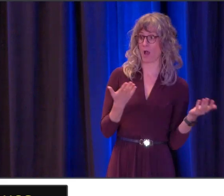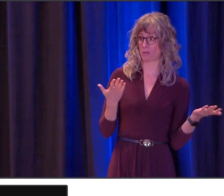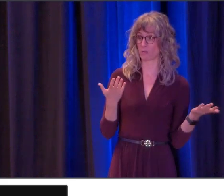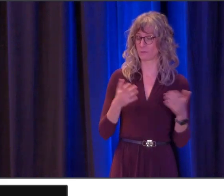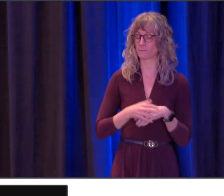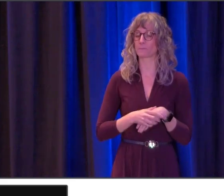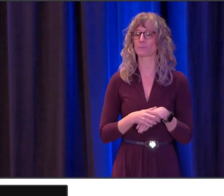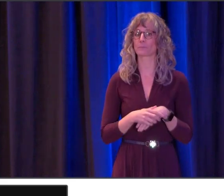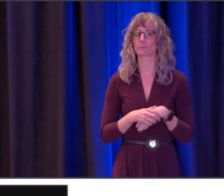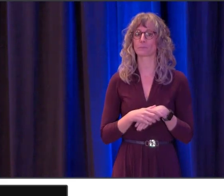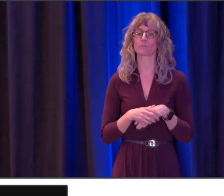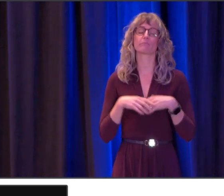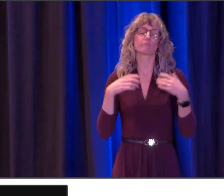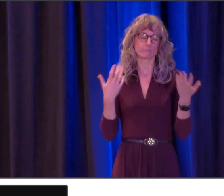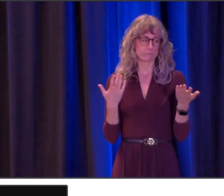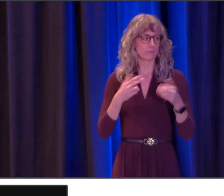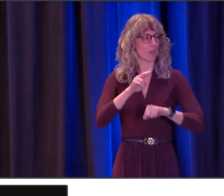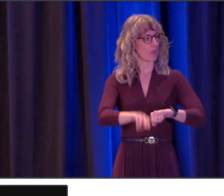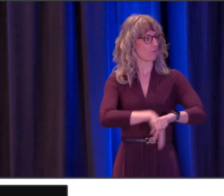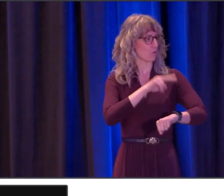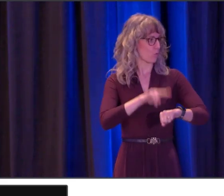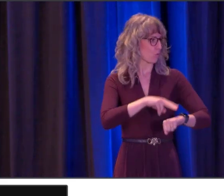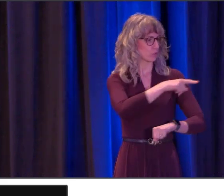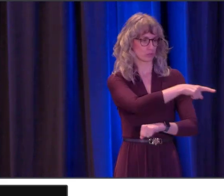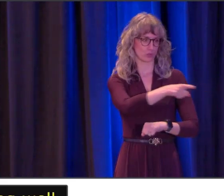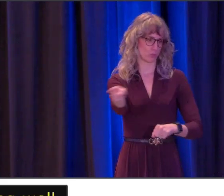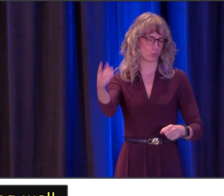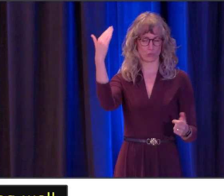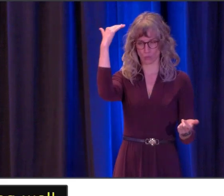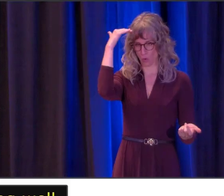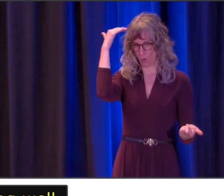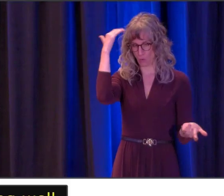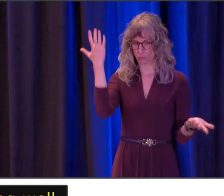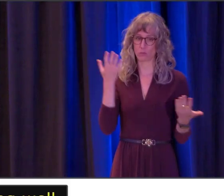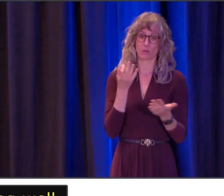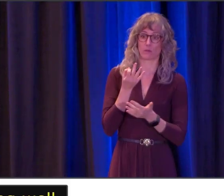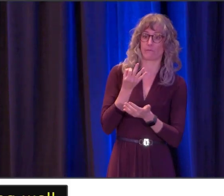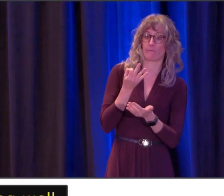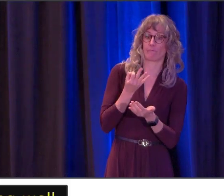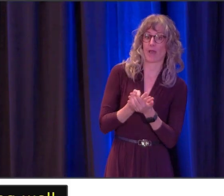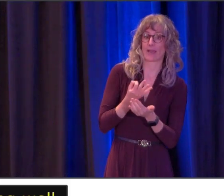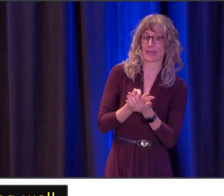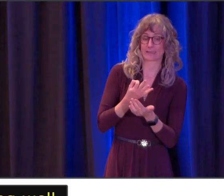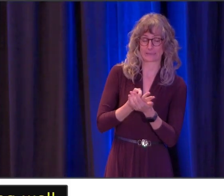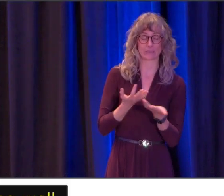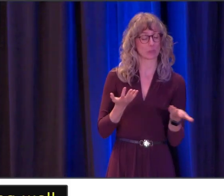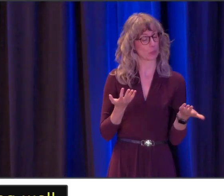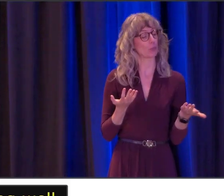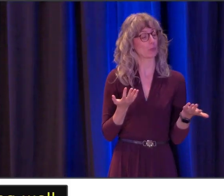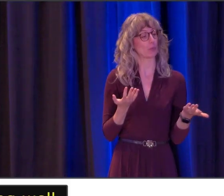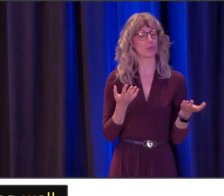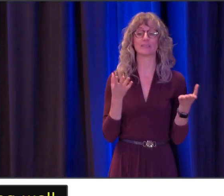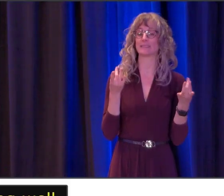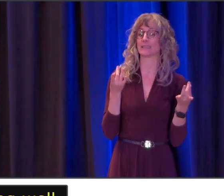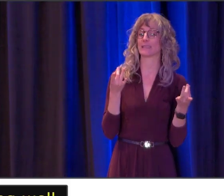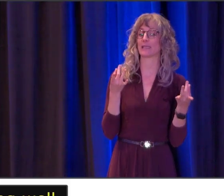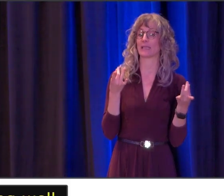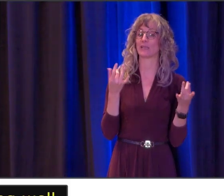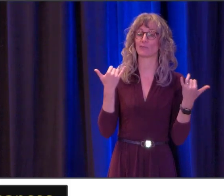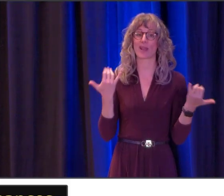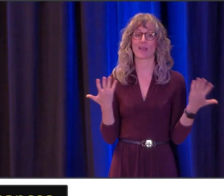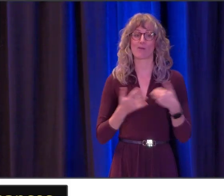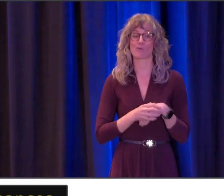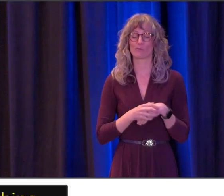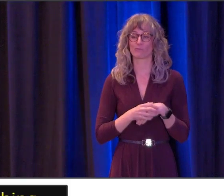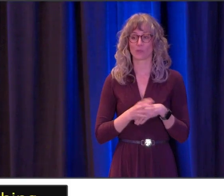here, finances and funding coming in is a tricky thing right now. We're hoping things